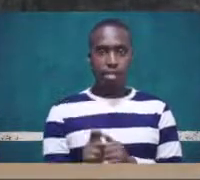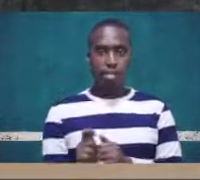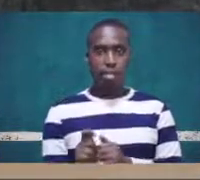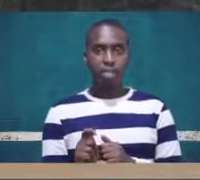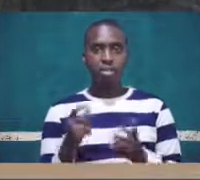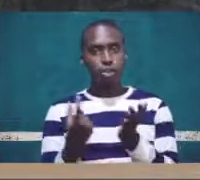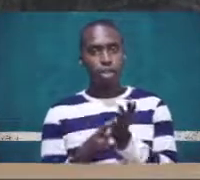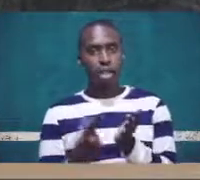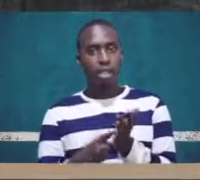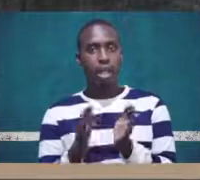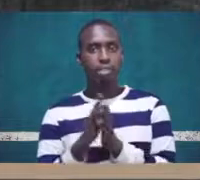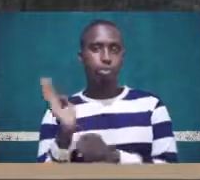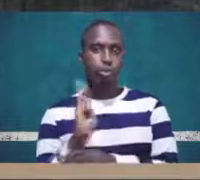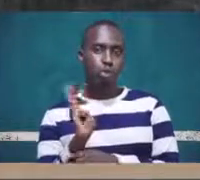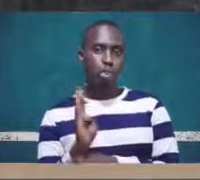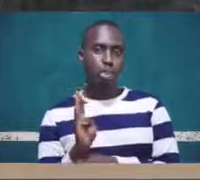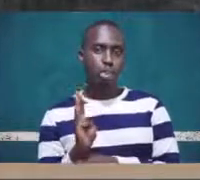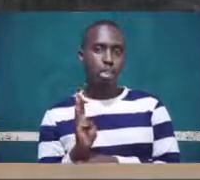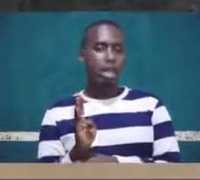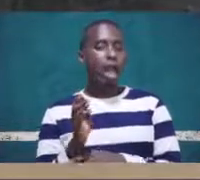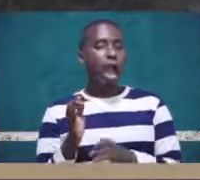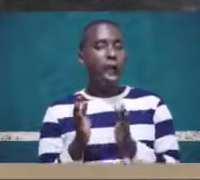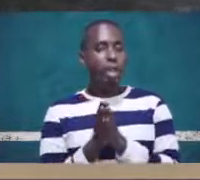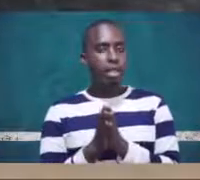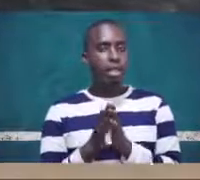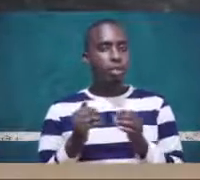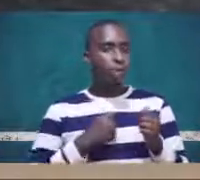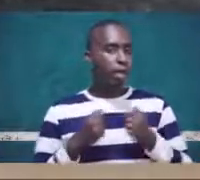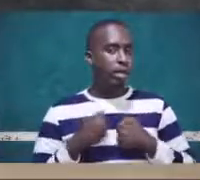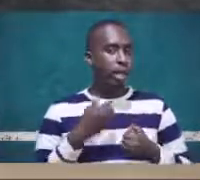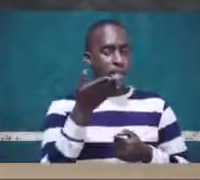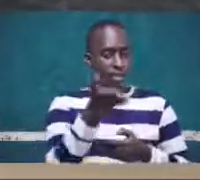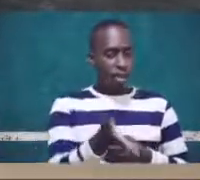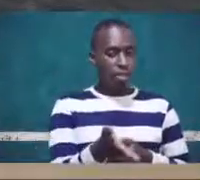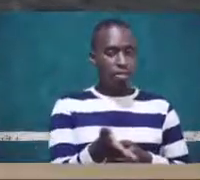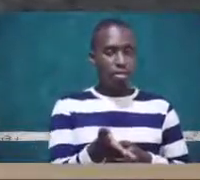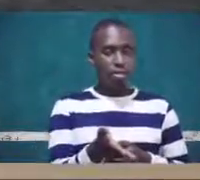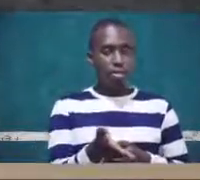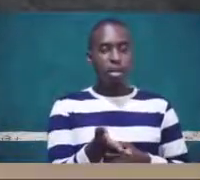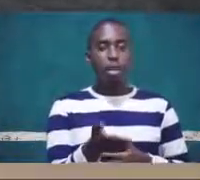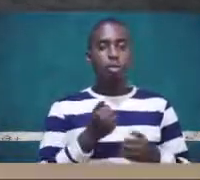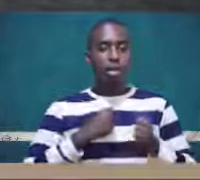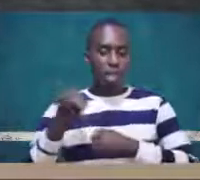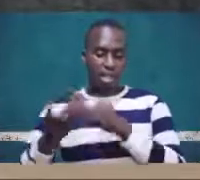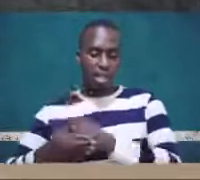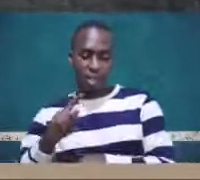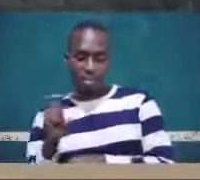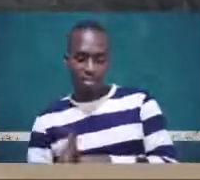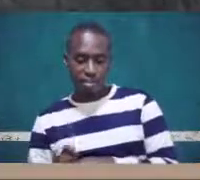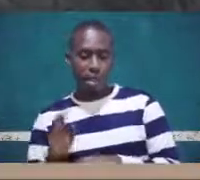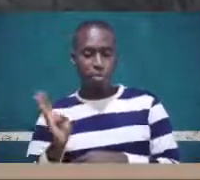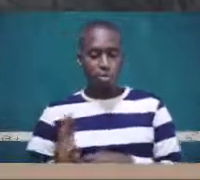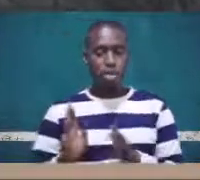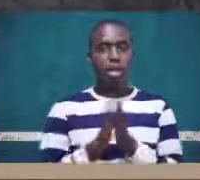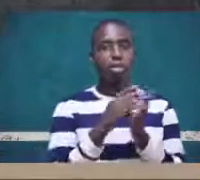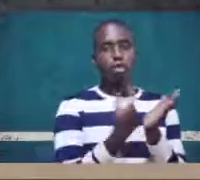Tanzania, and Uganda and Burundi. Now, Rwanda is near Burundi, Rwanda is near Tanzania, and it is near